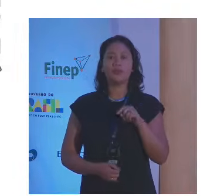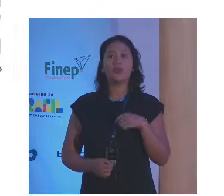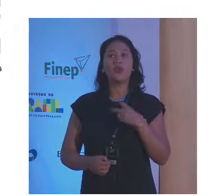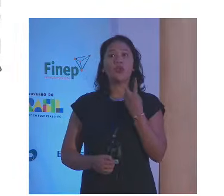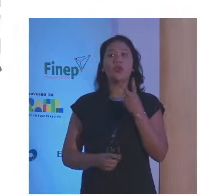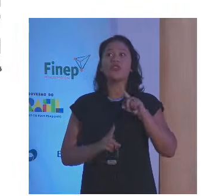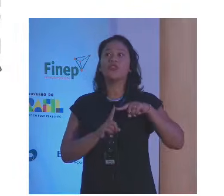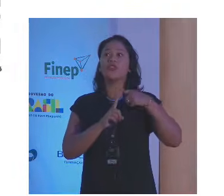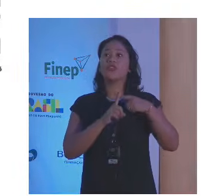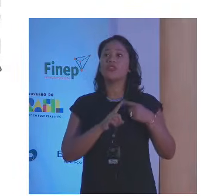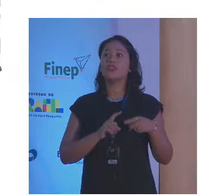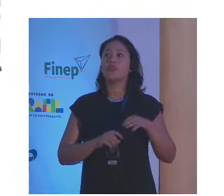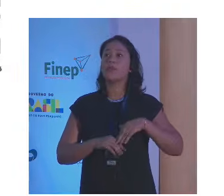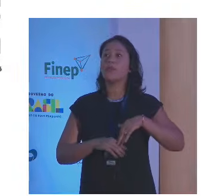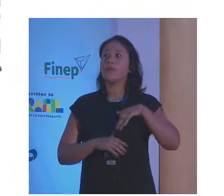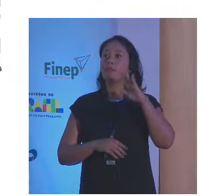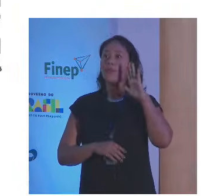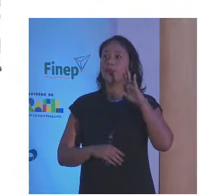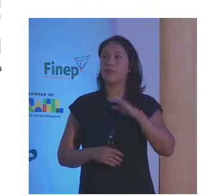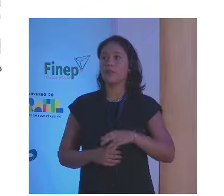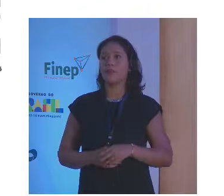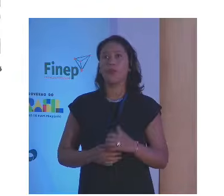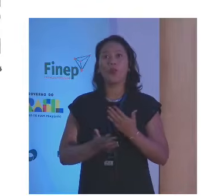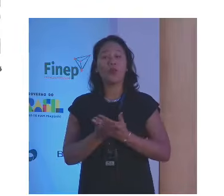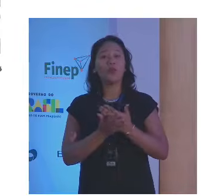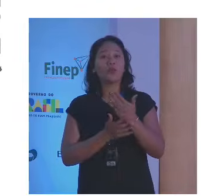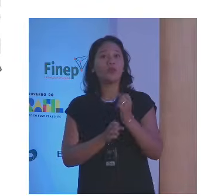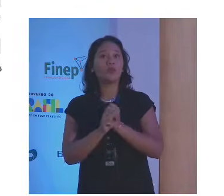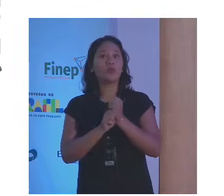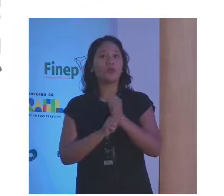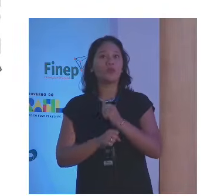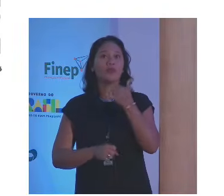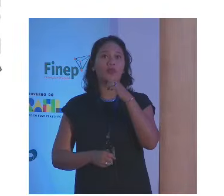earlier in the 1900s.